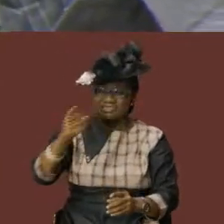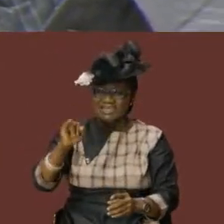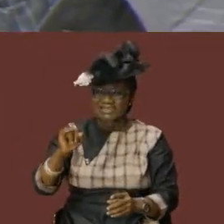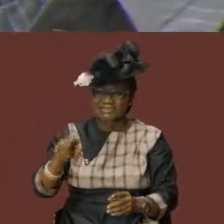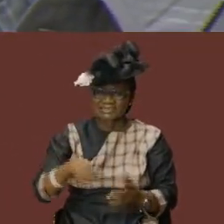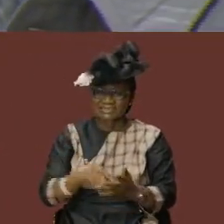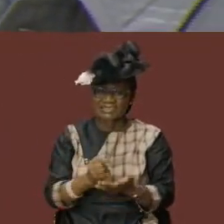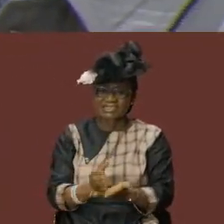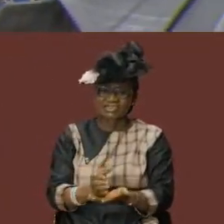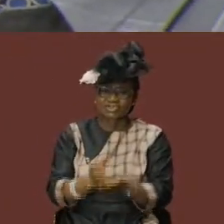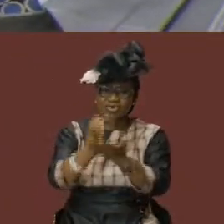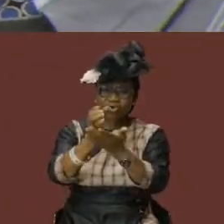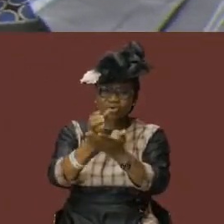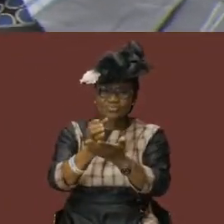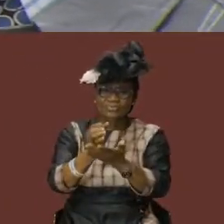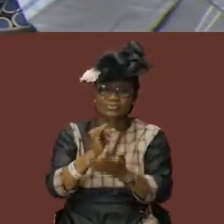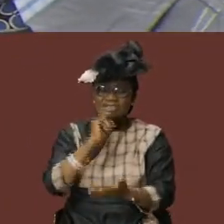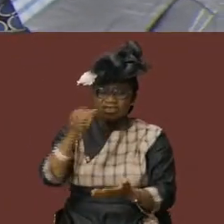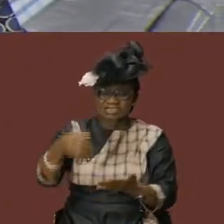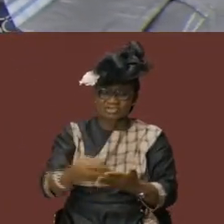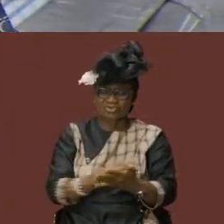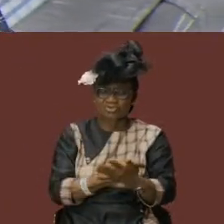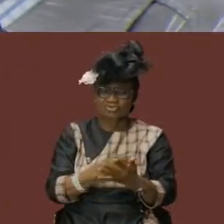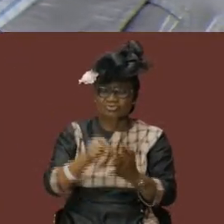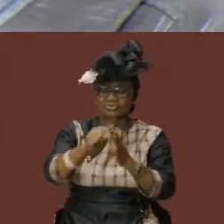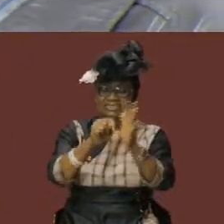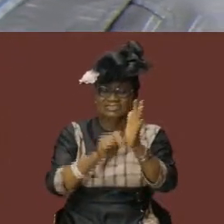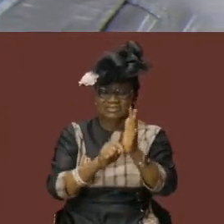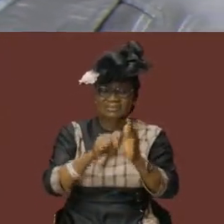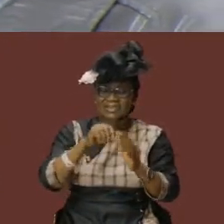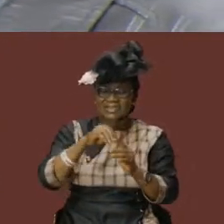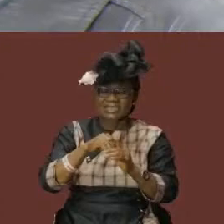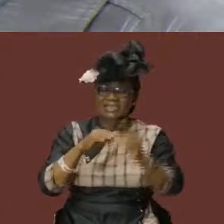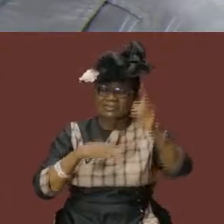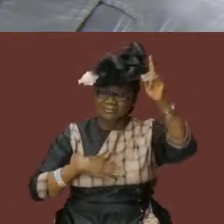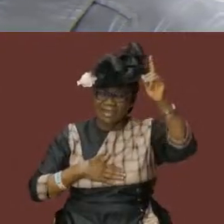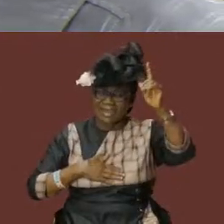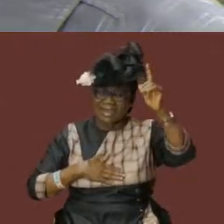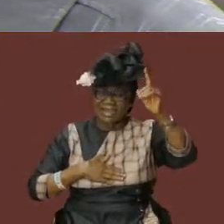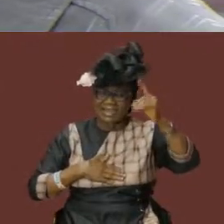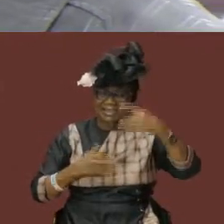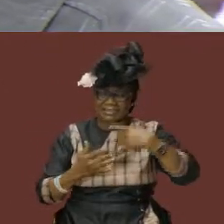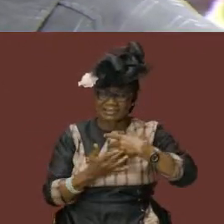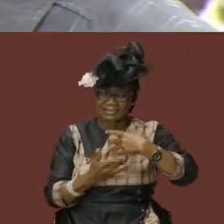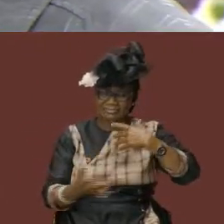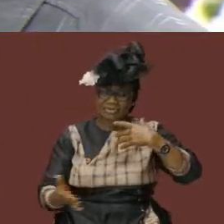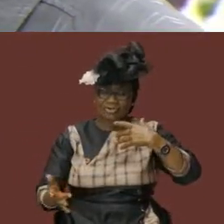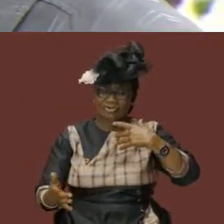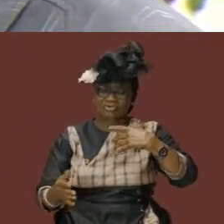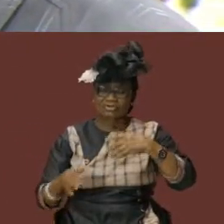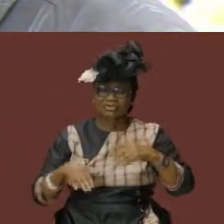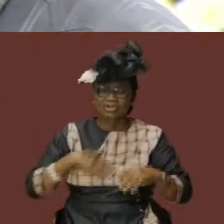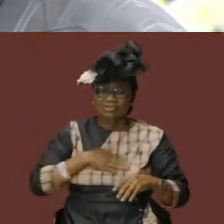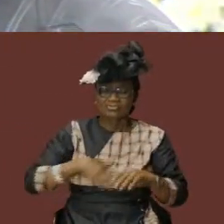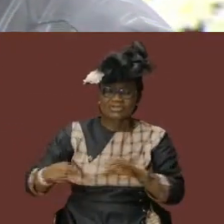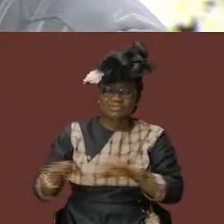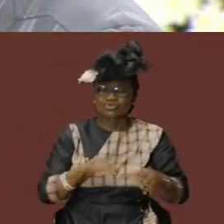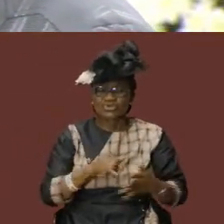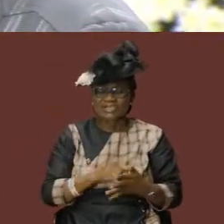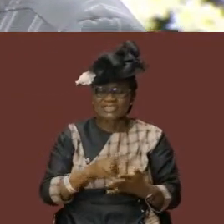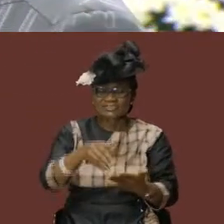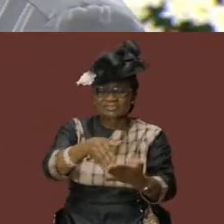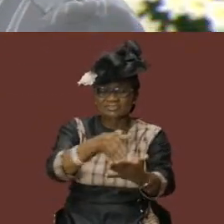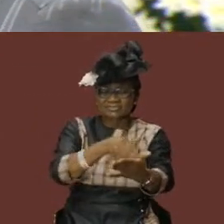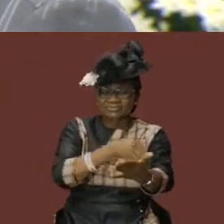this cup is the New Testament in my blood. This do ye as oft as ye drink